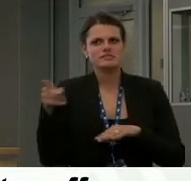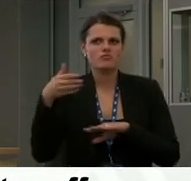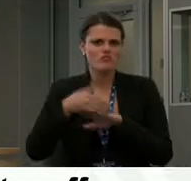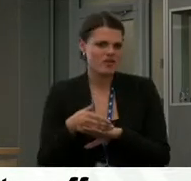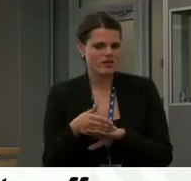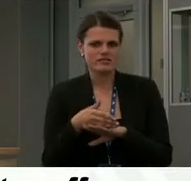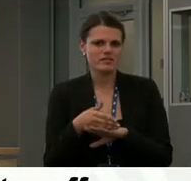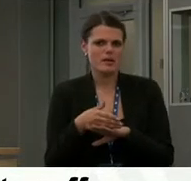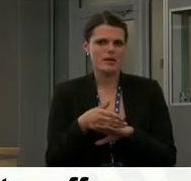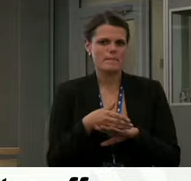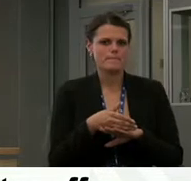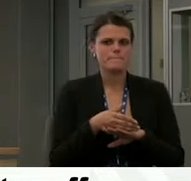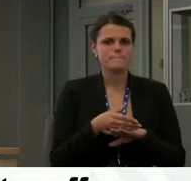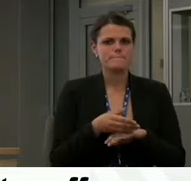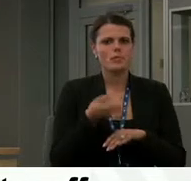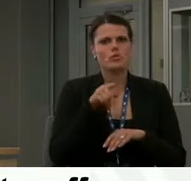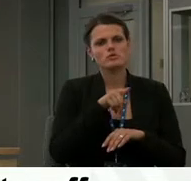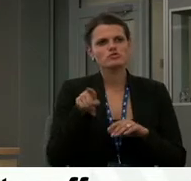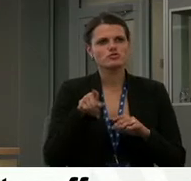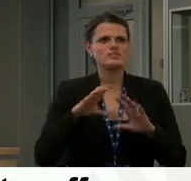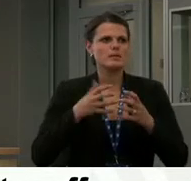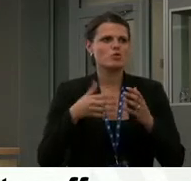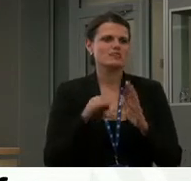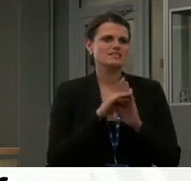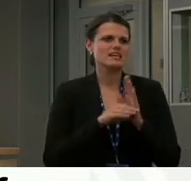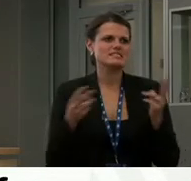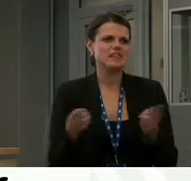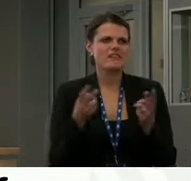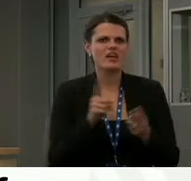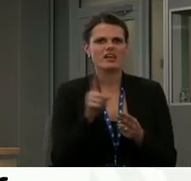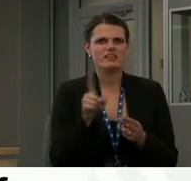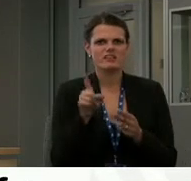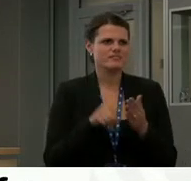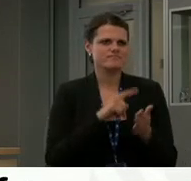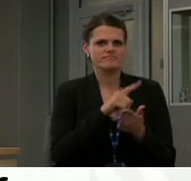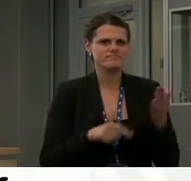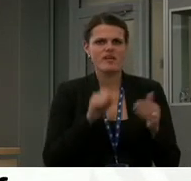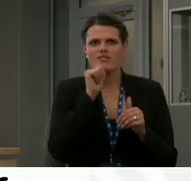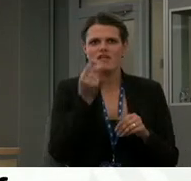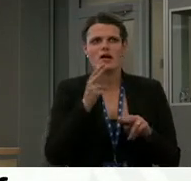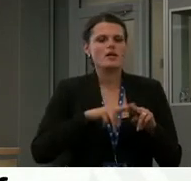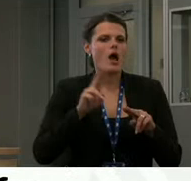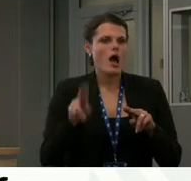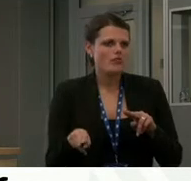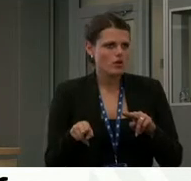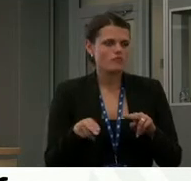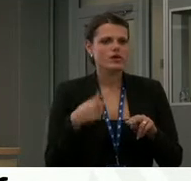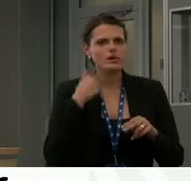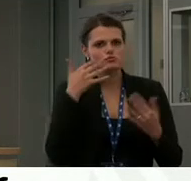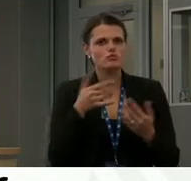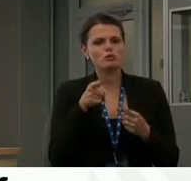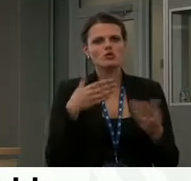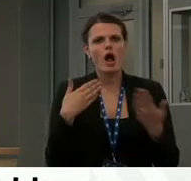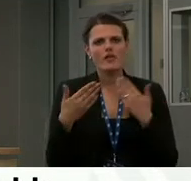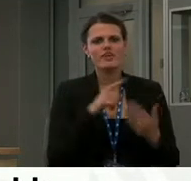people, and that these international standards are unreasonable, unrealistic, unaffordable. And I think this